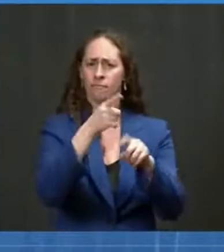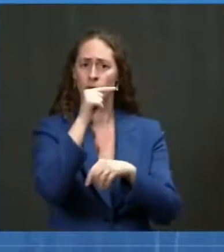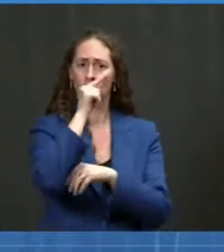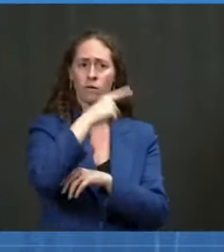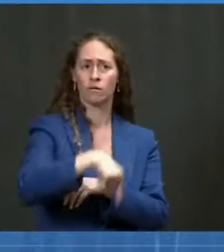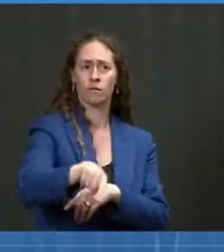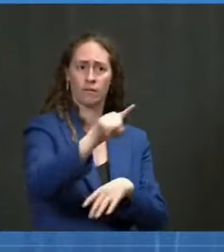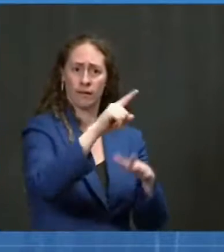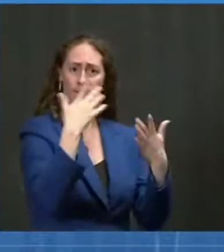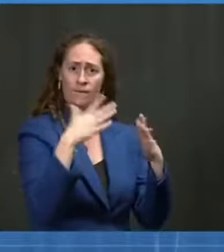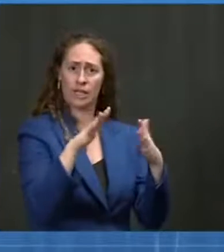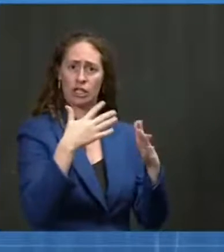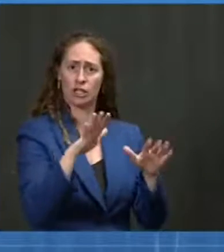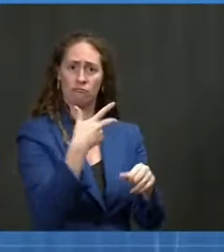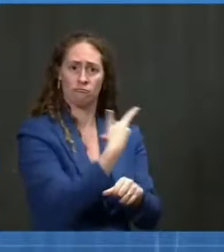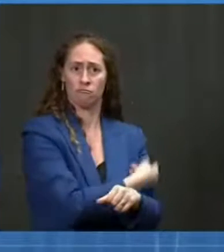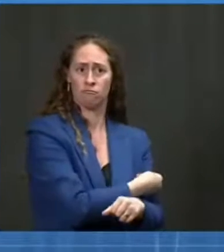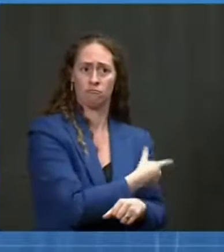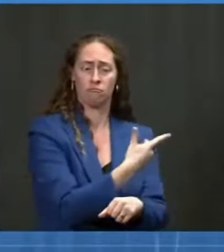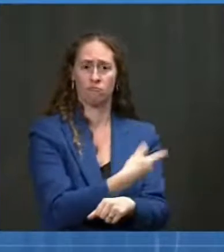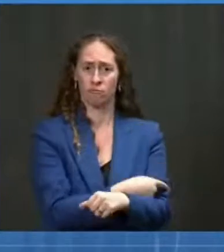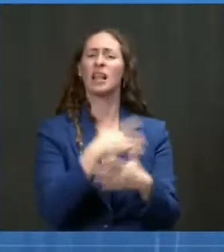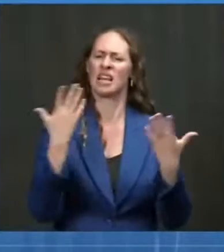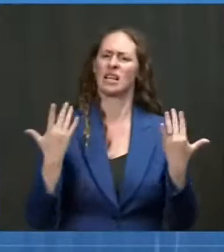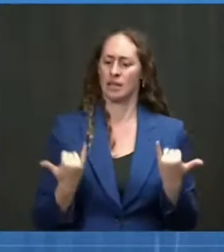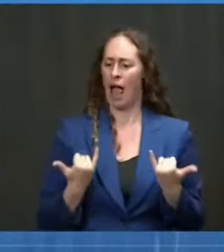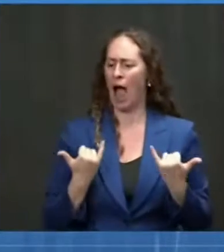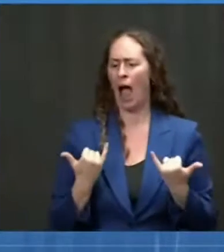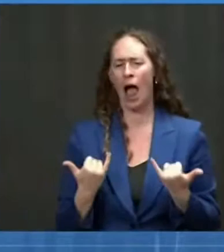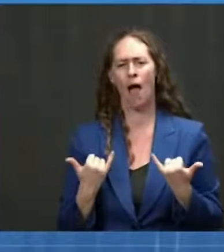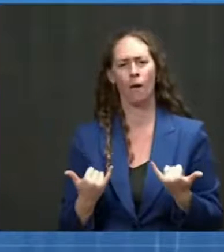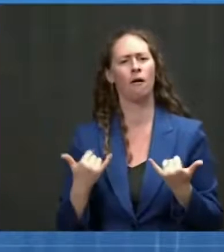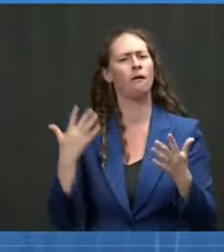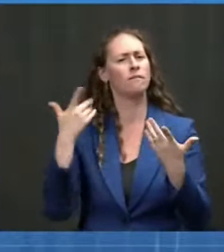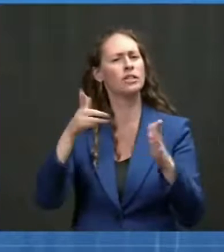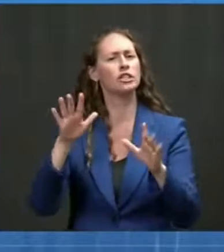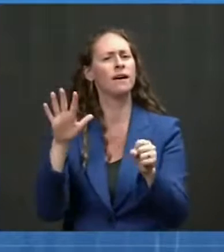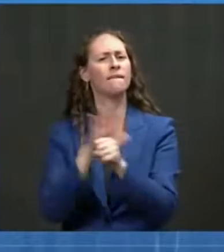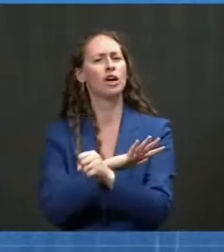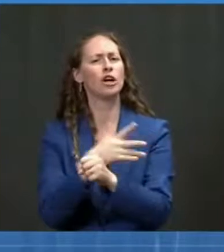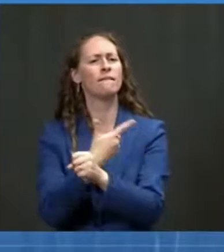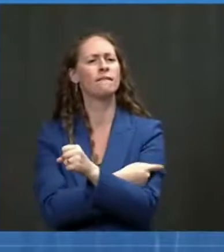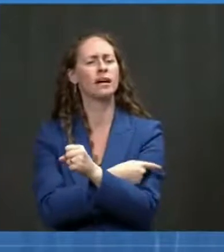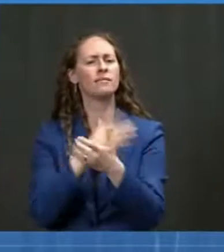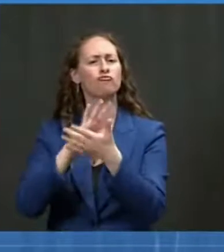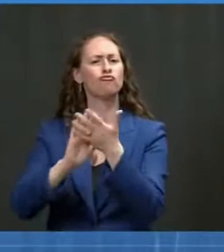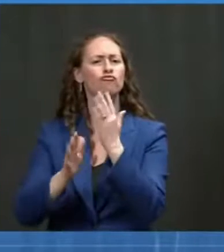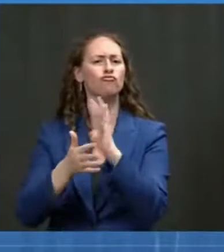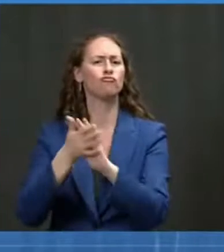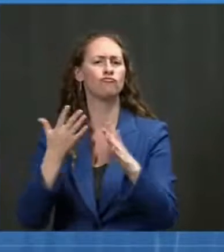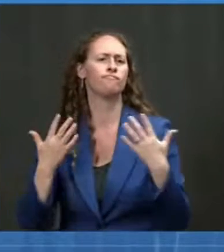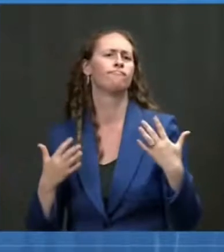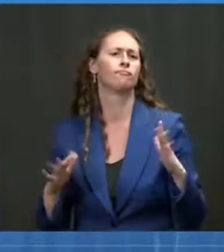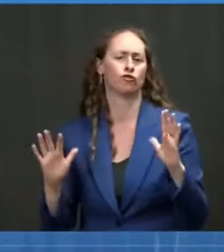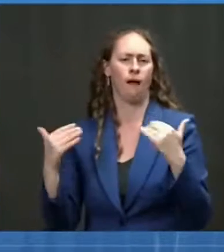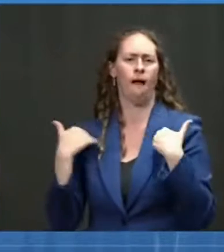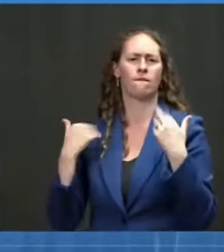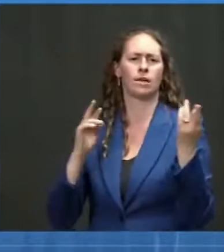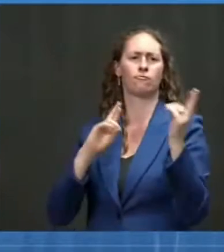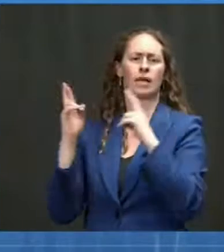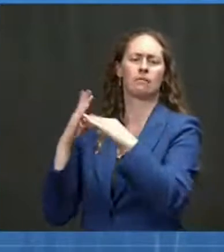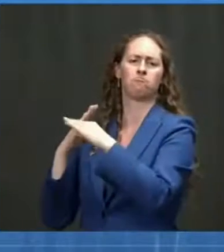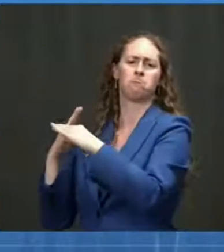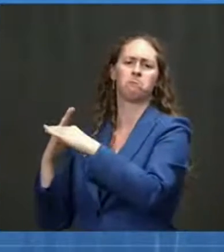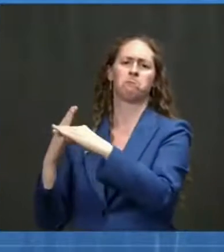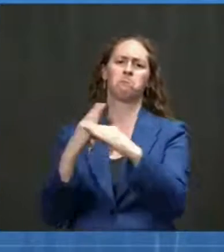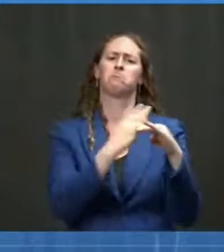you are fully vaccinated right now. You have a high degree of protection against the worst outcomes of COVID-19. But